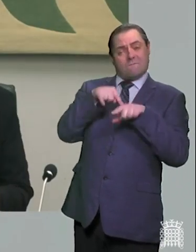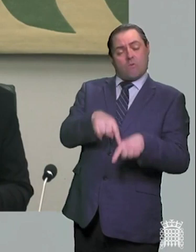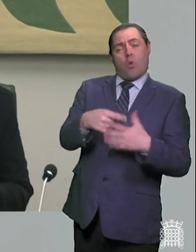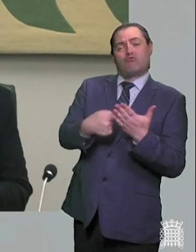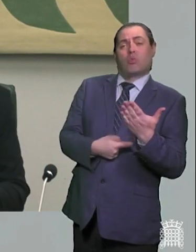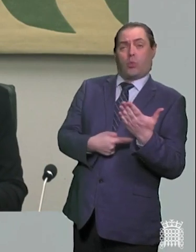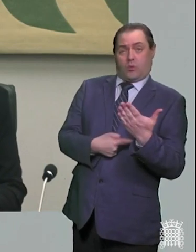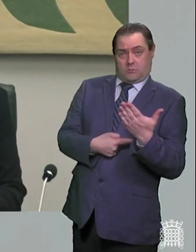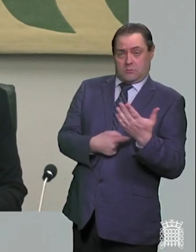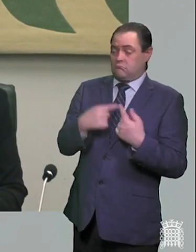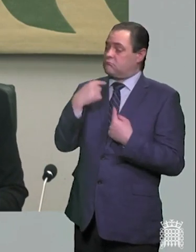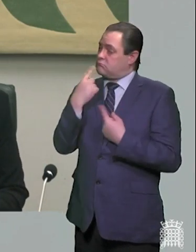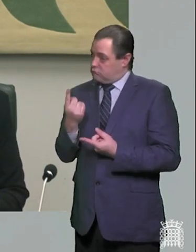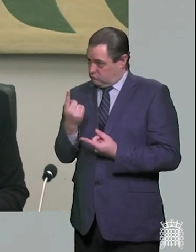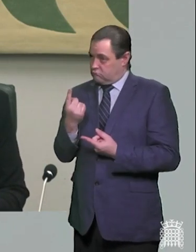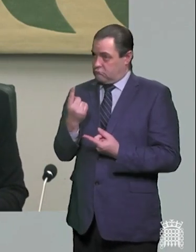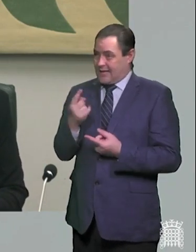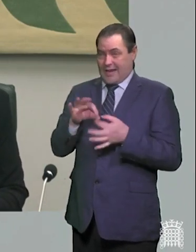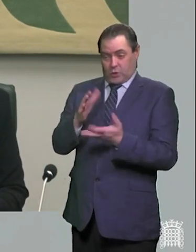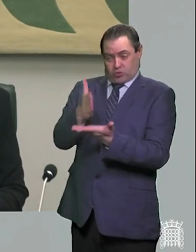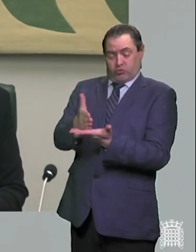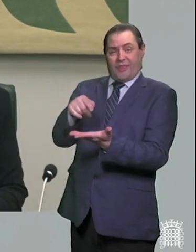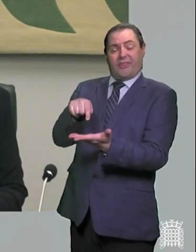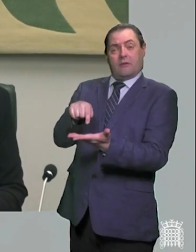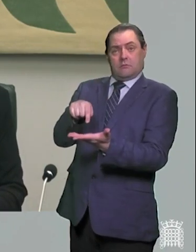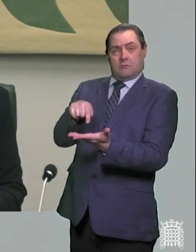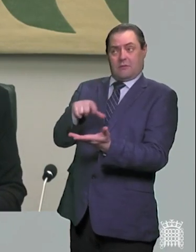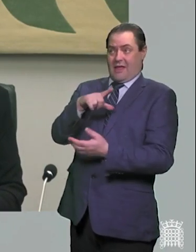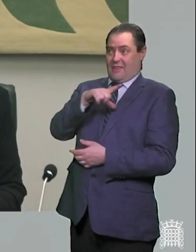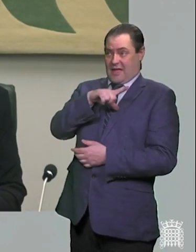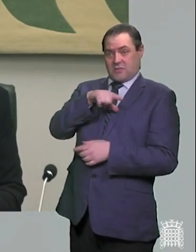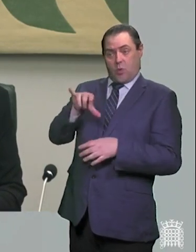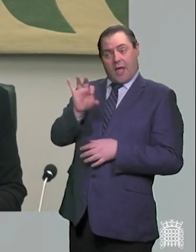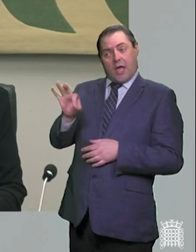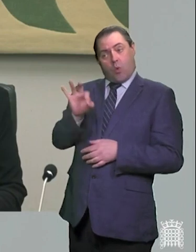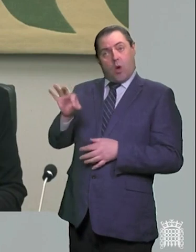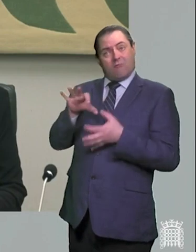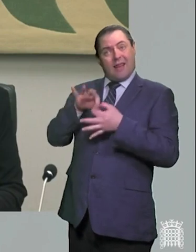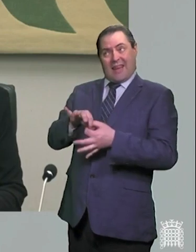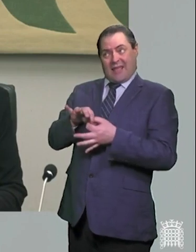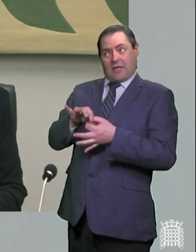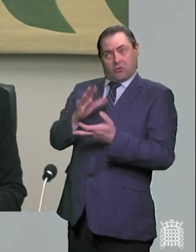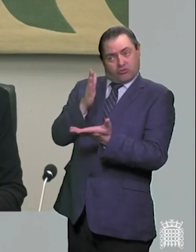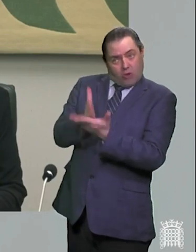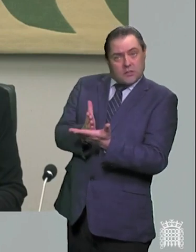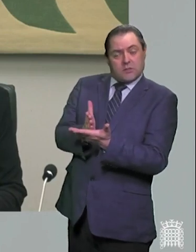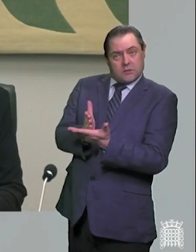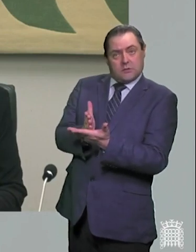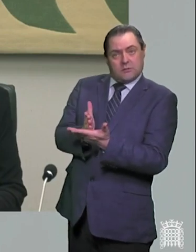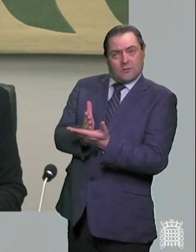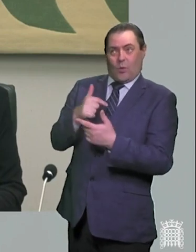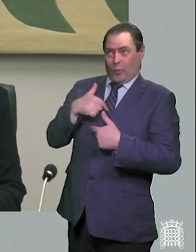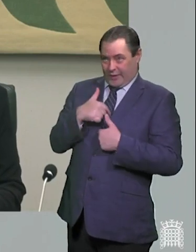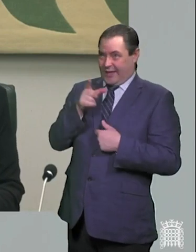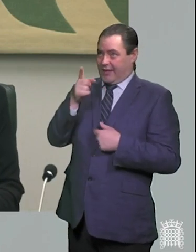guidance. It is about the truth, and that is why this inquiry goes to the heart of the trust on which our